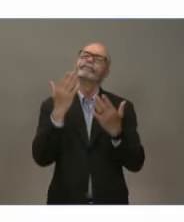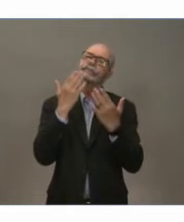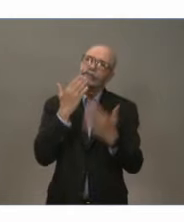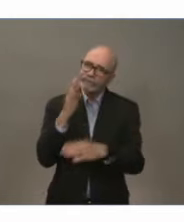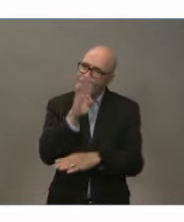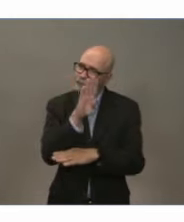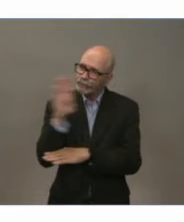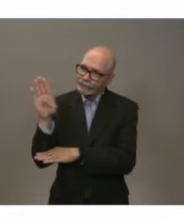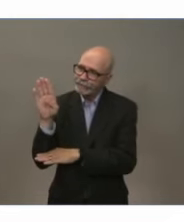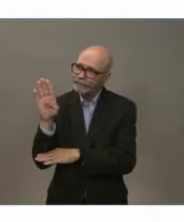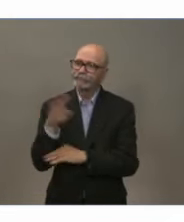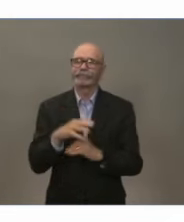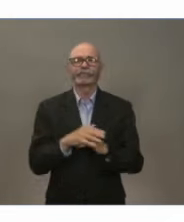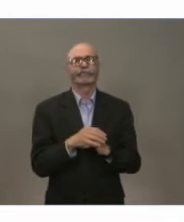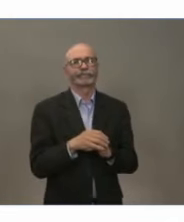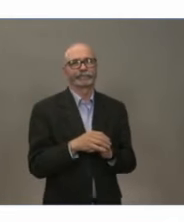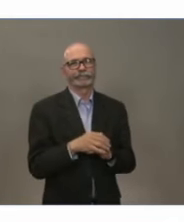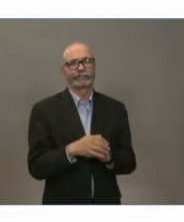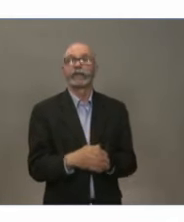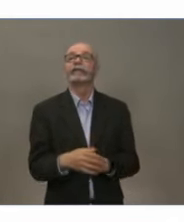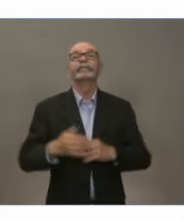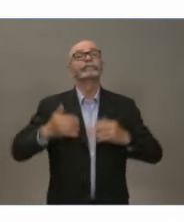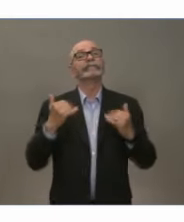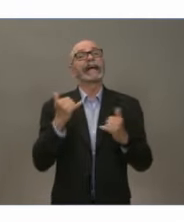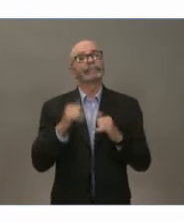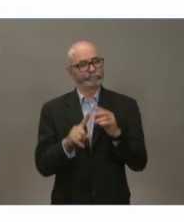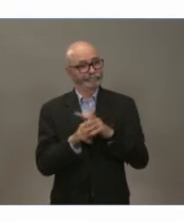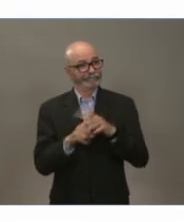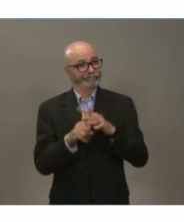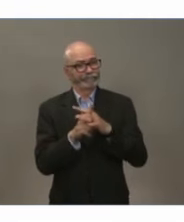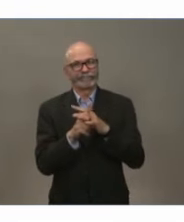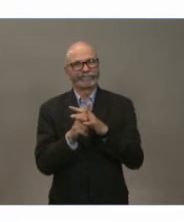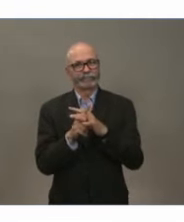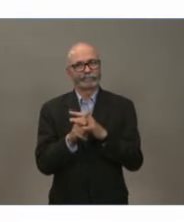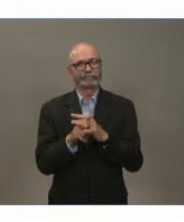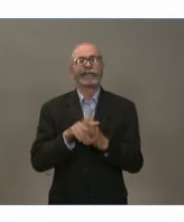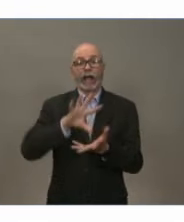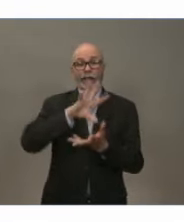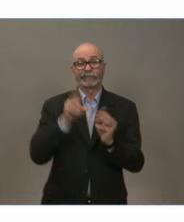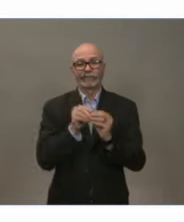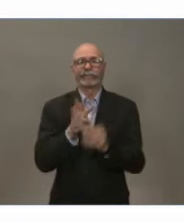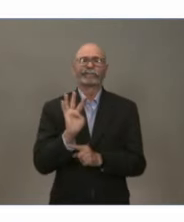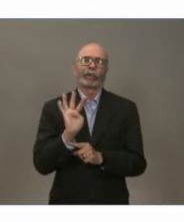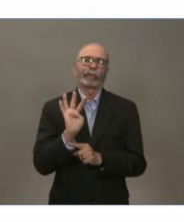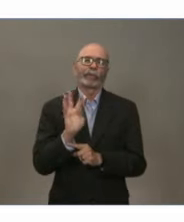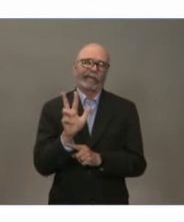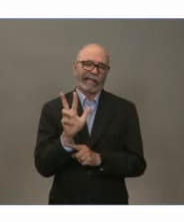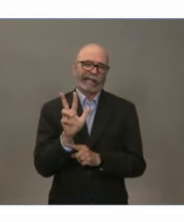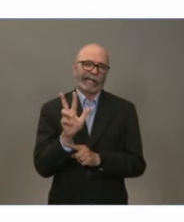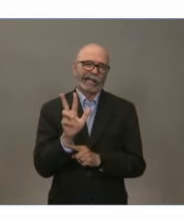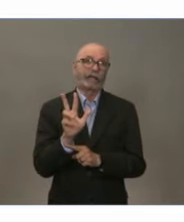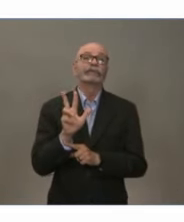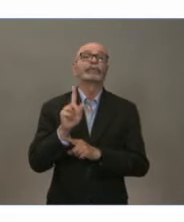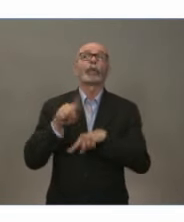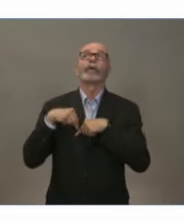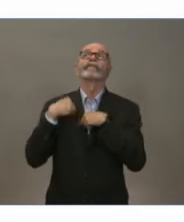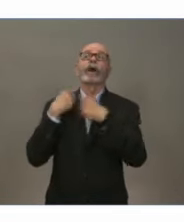today we're announcing 43 new cases of COVID-19, bringing the total number of confirmed cases in Nova Scotia